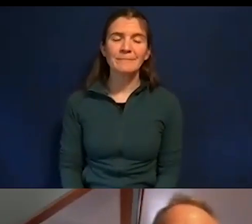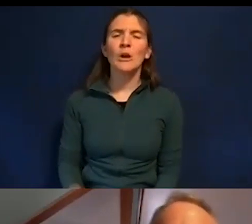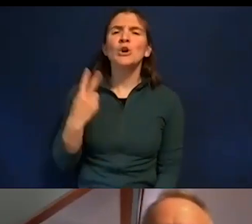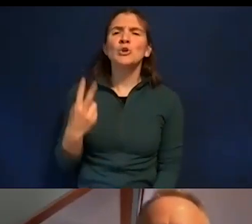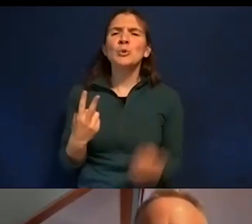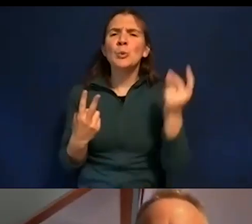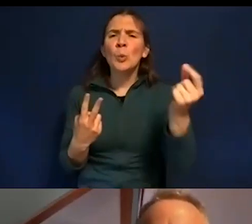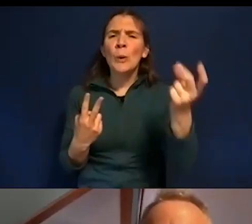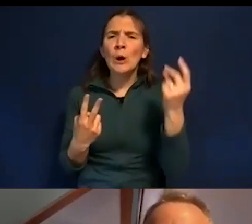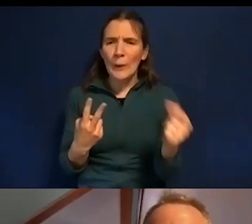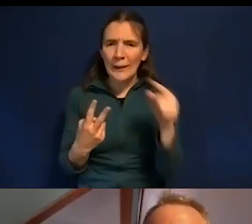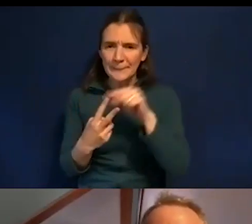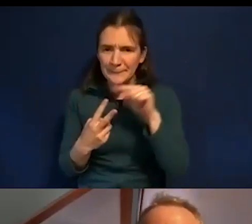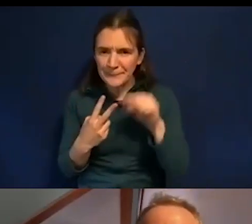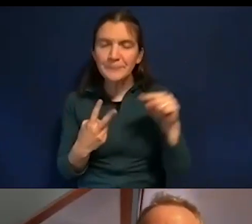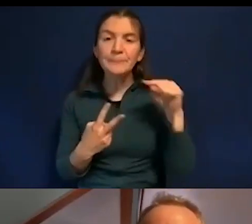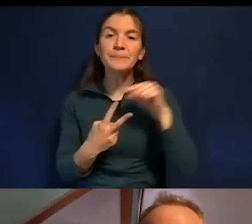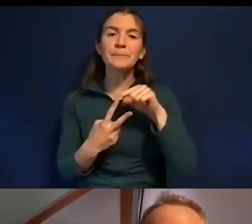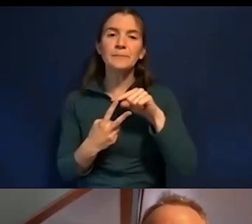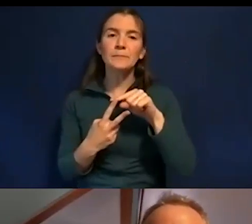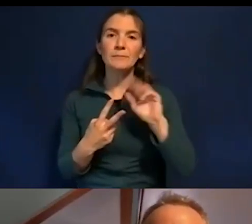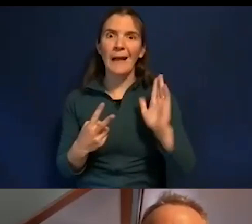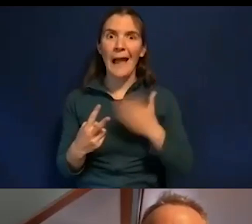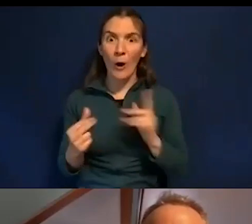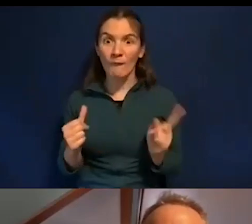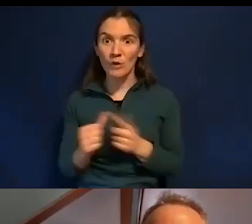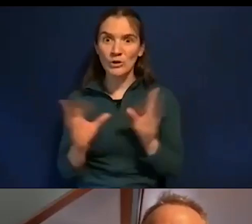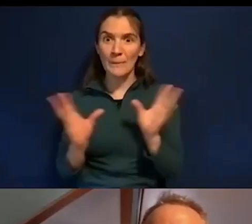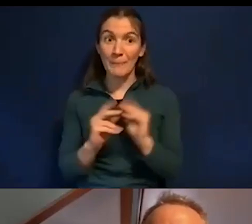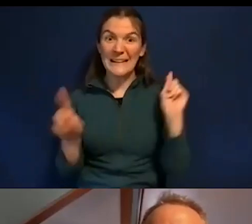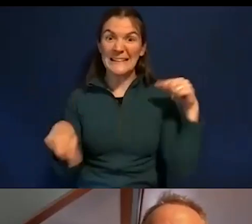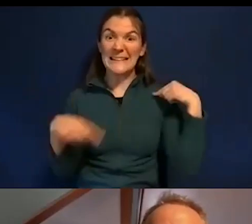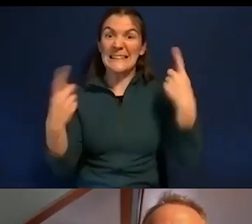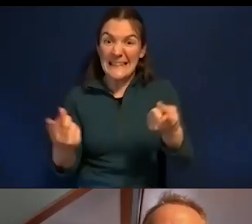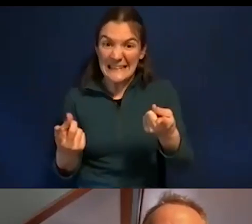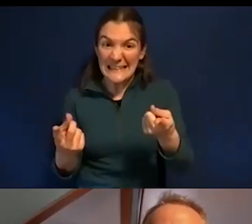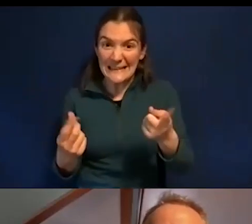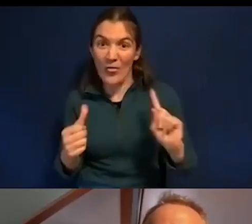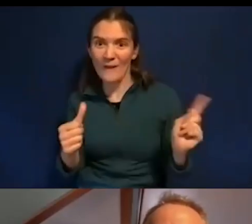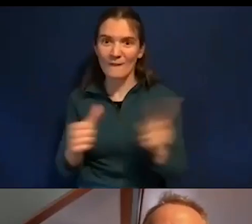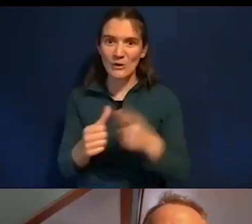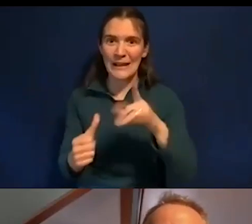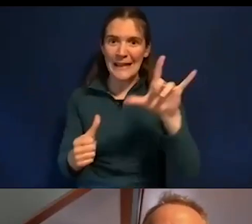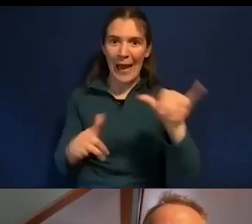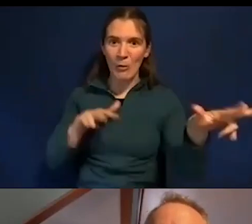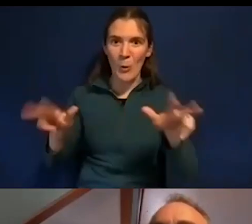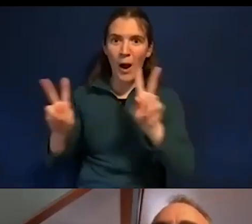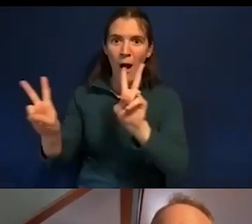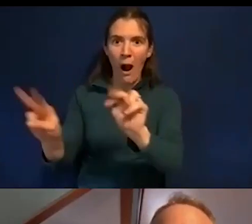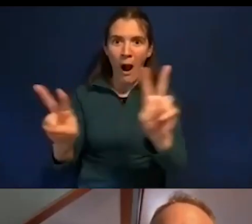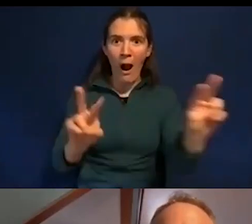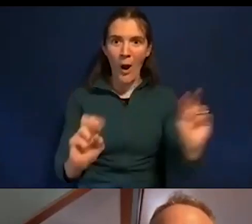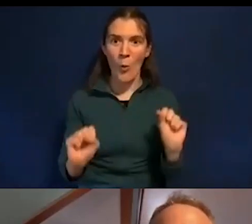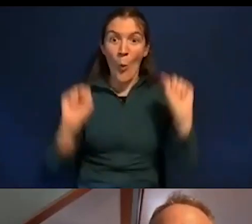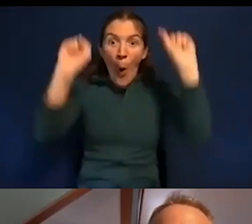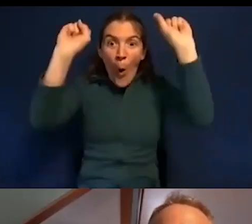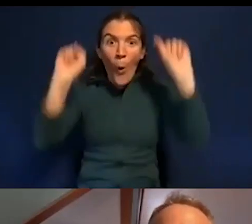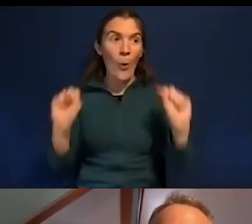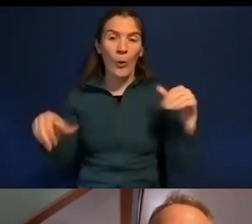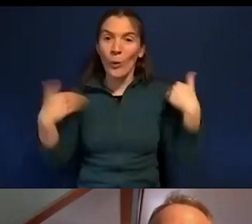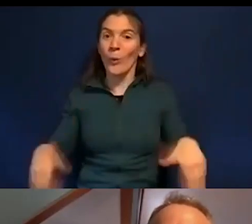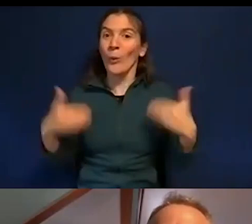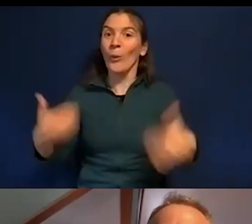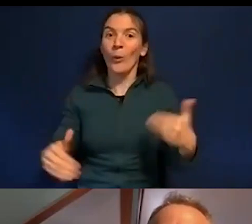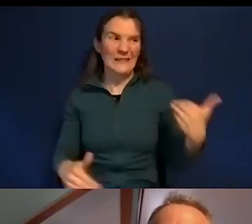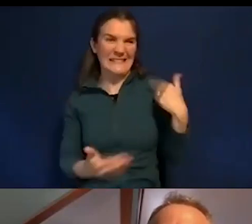quick things. One, I think this is our first meeting since the first gallery walk of 2021.